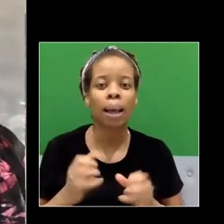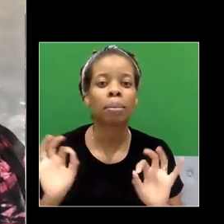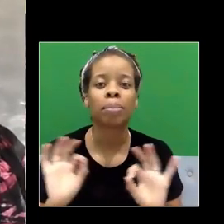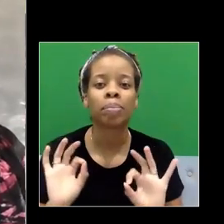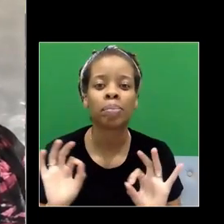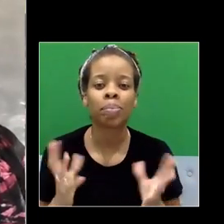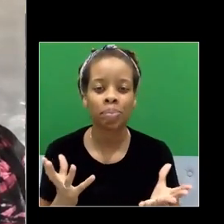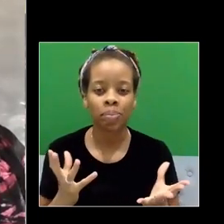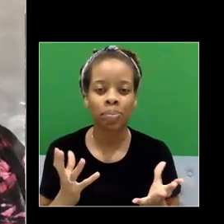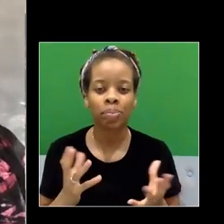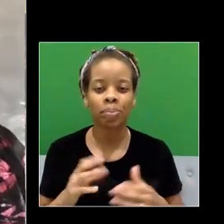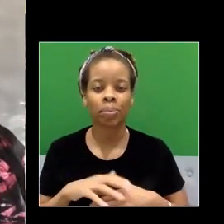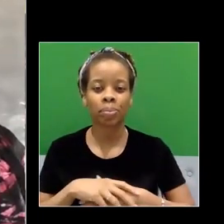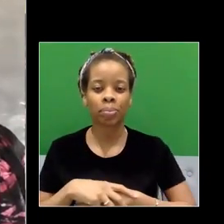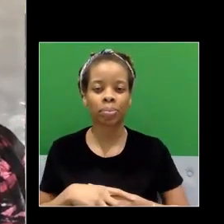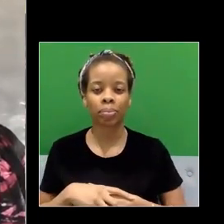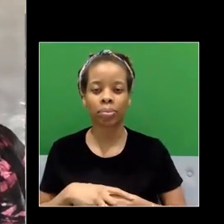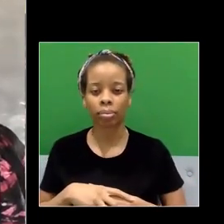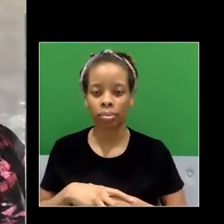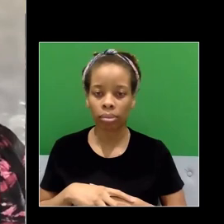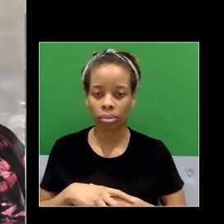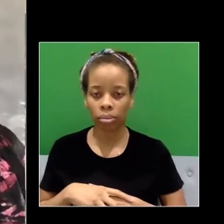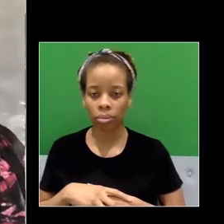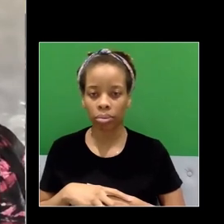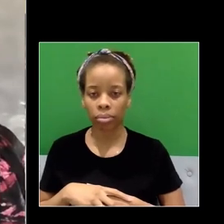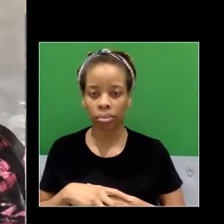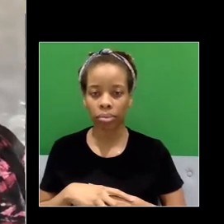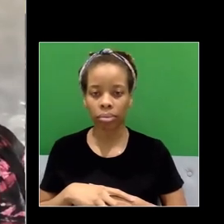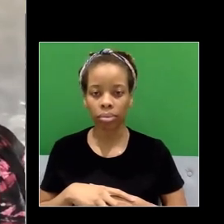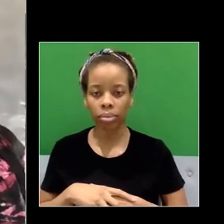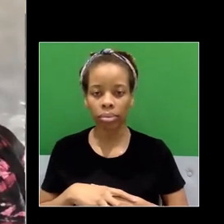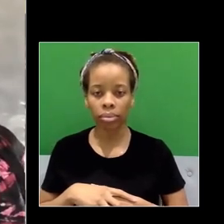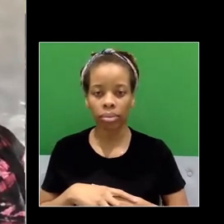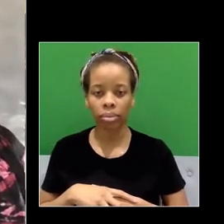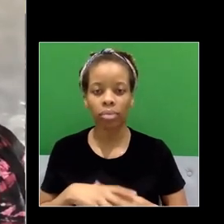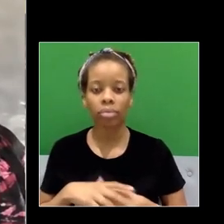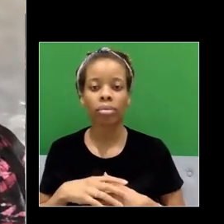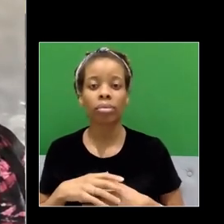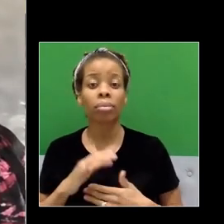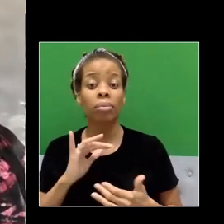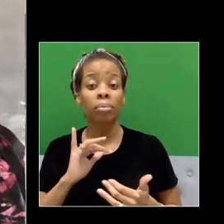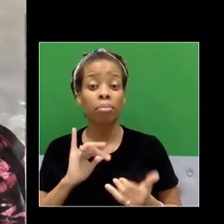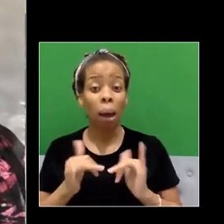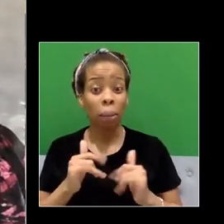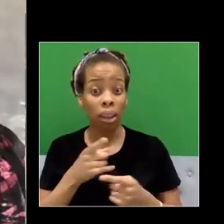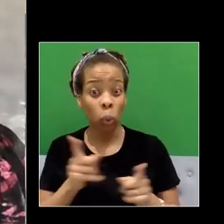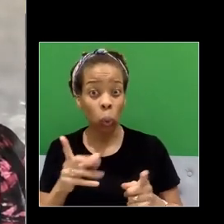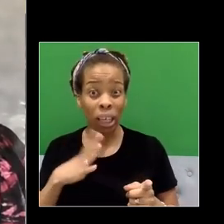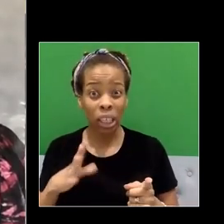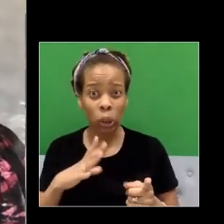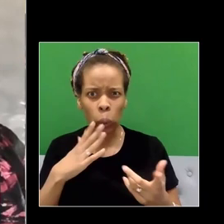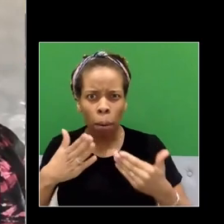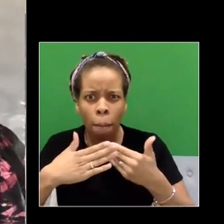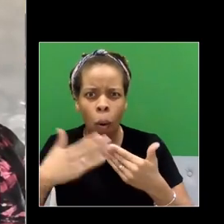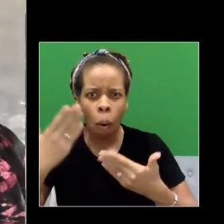know when something, looking at the wider body of what you've done, and maybe you need to do more in order to make those comparisons, but looking